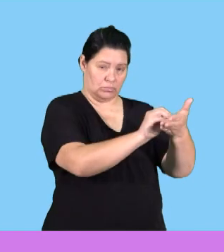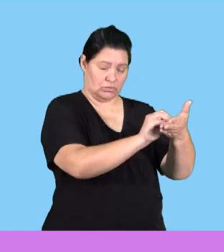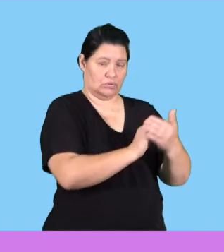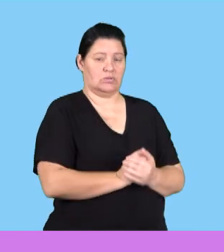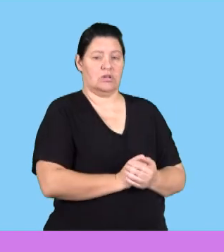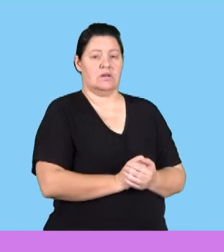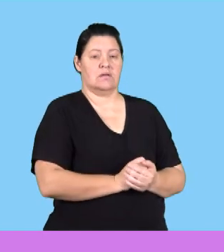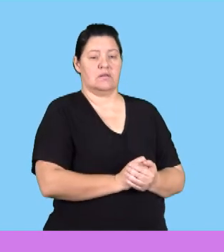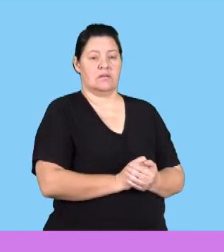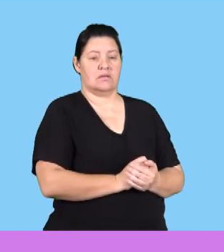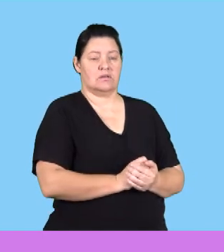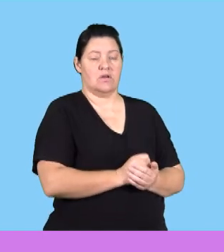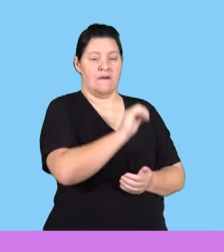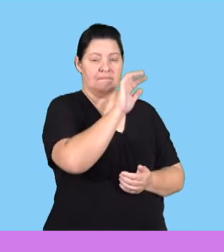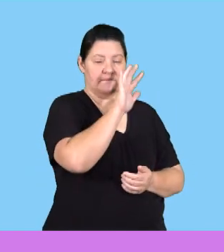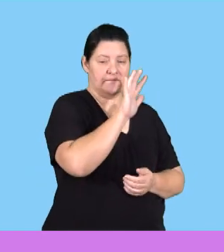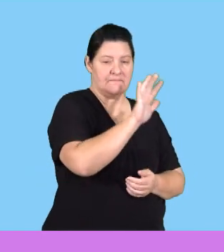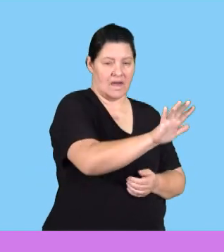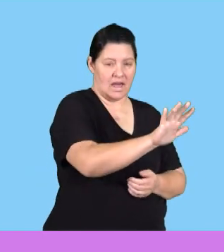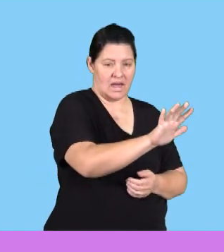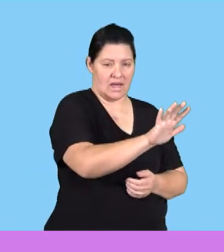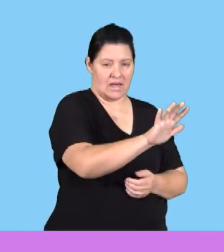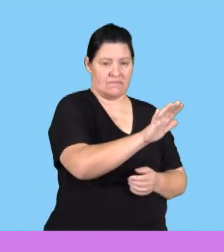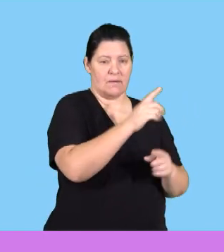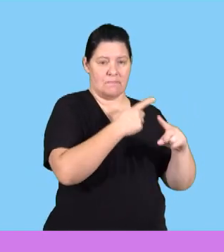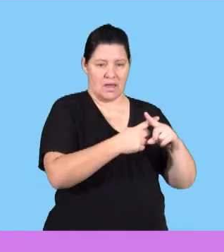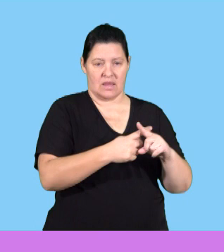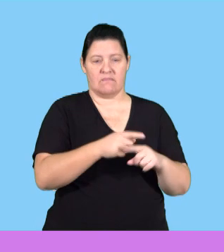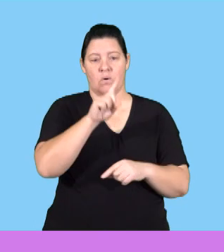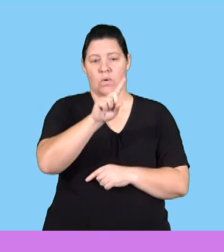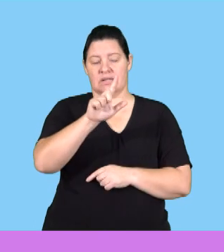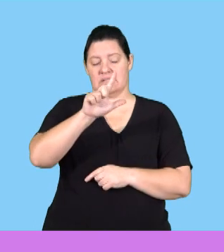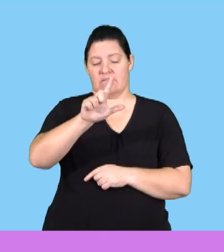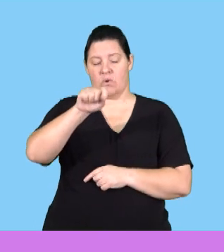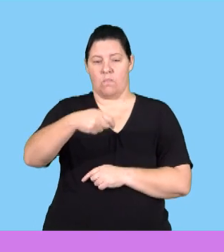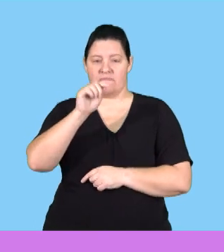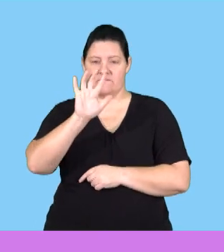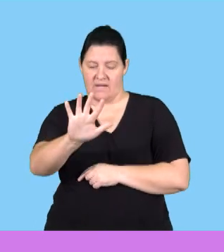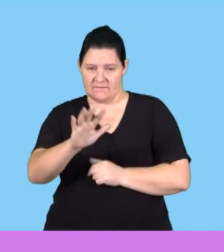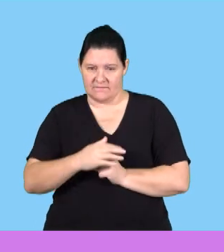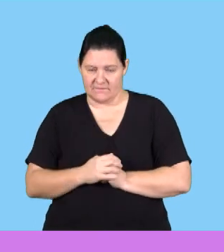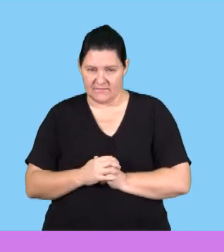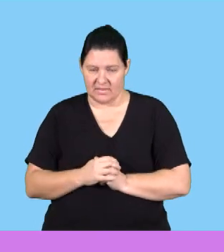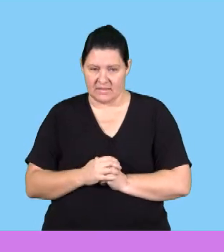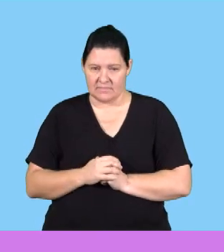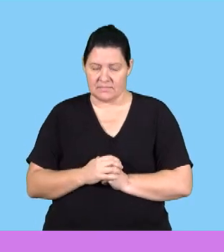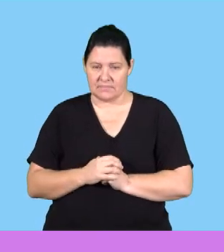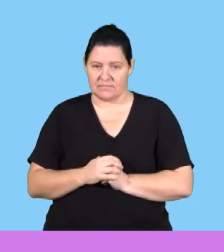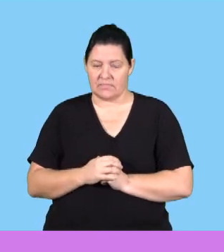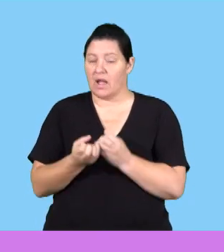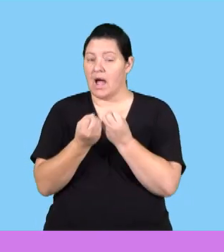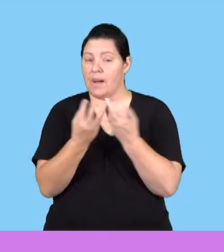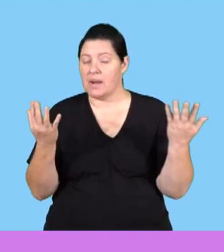calculate together. Let us press the calculator together. 17.5 times